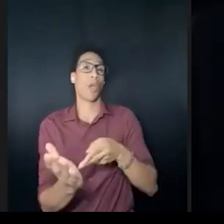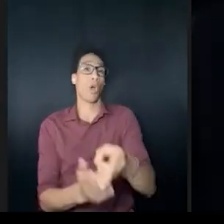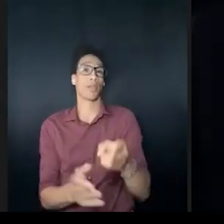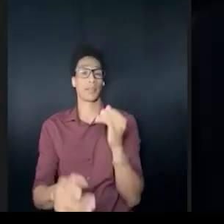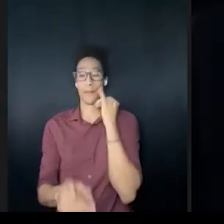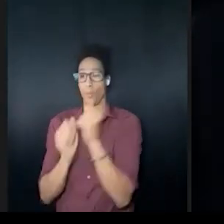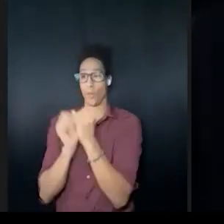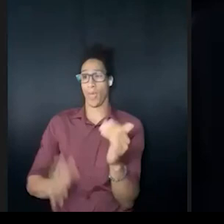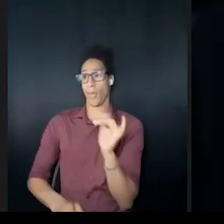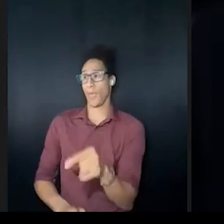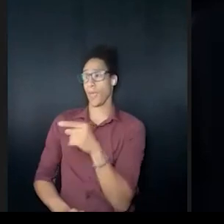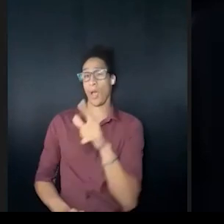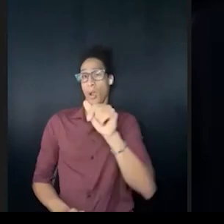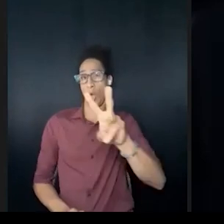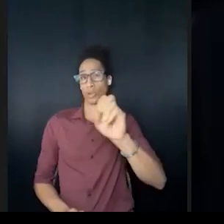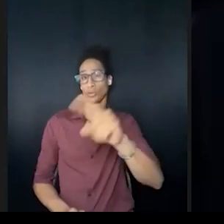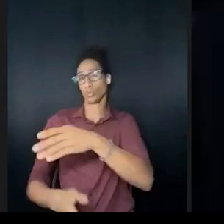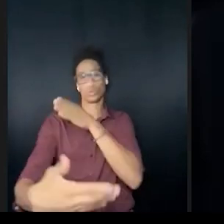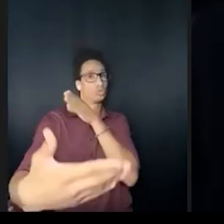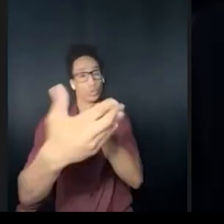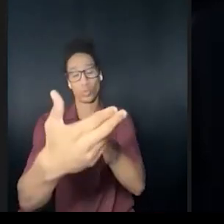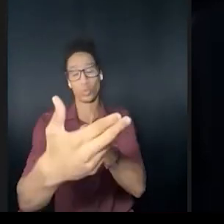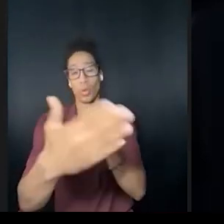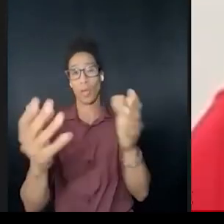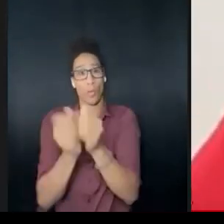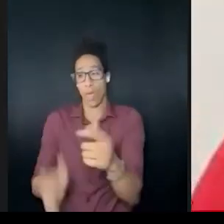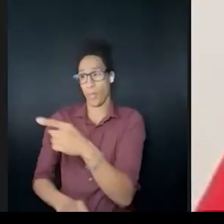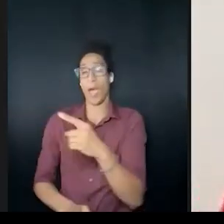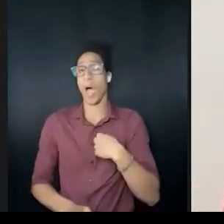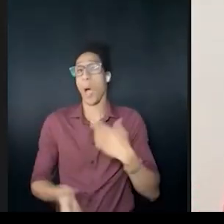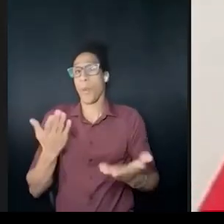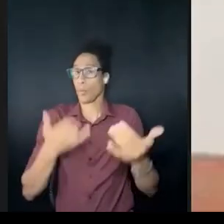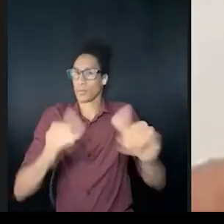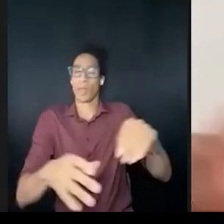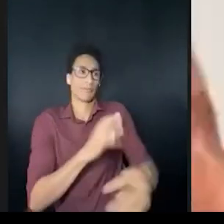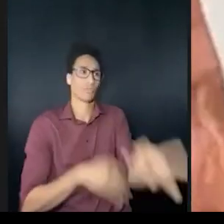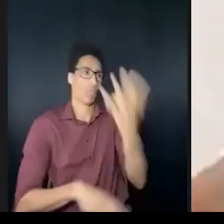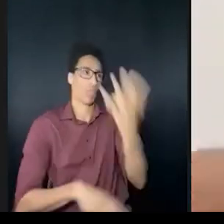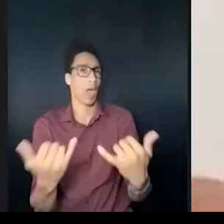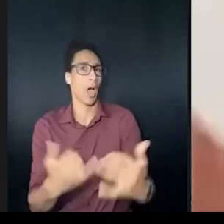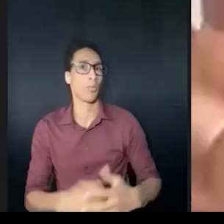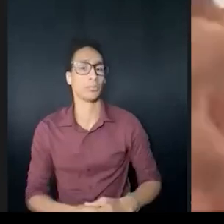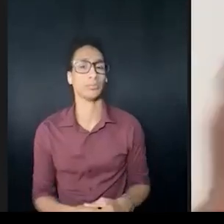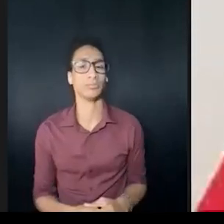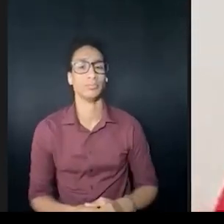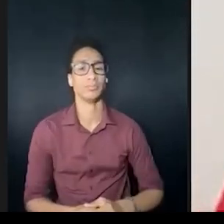I would have still been in there right now. You know, what's so beautiful about this whole